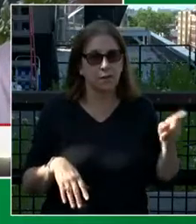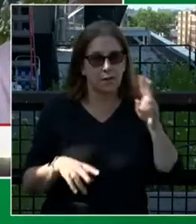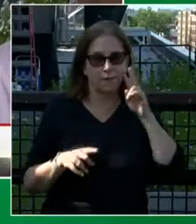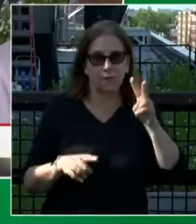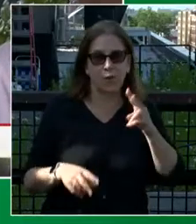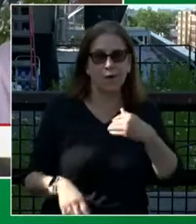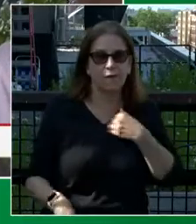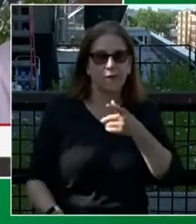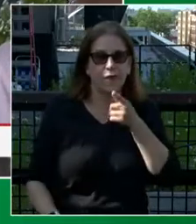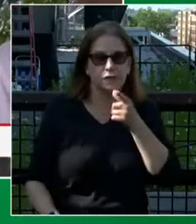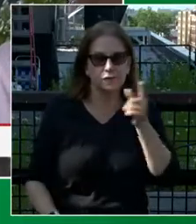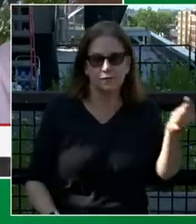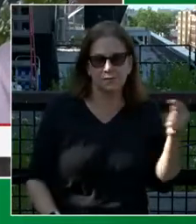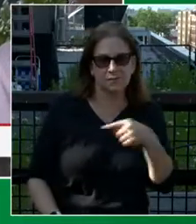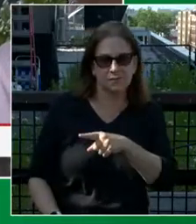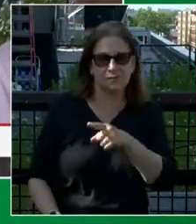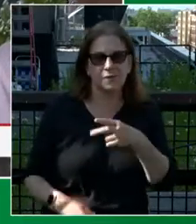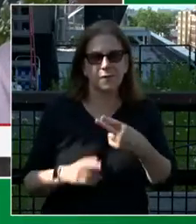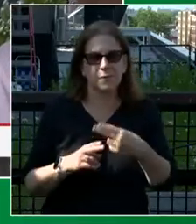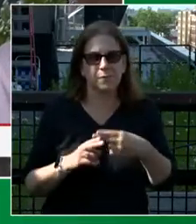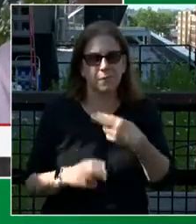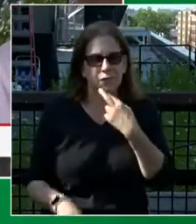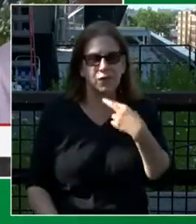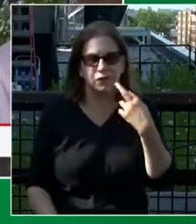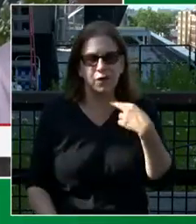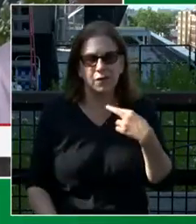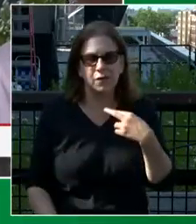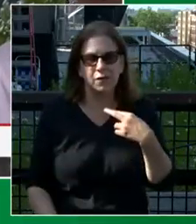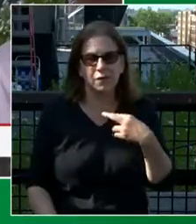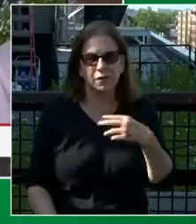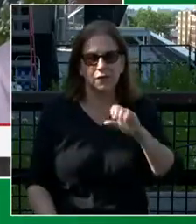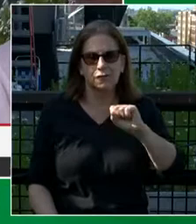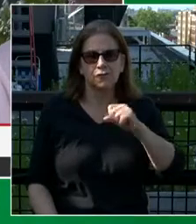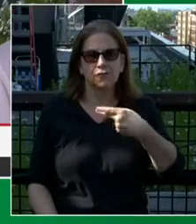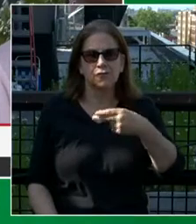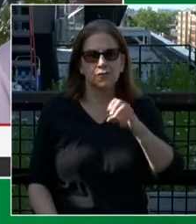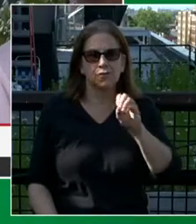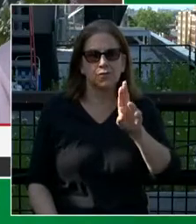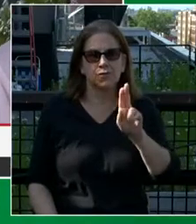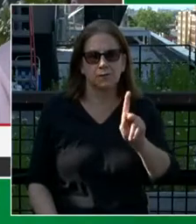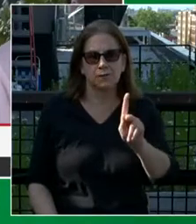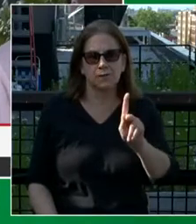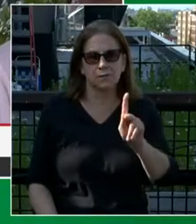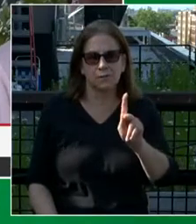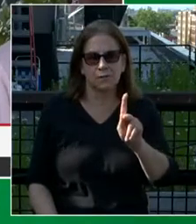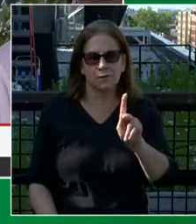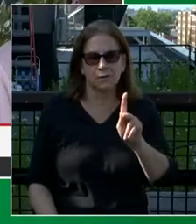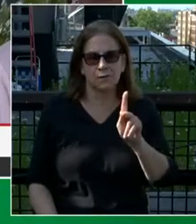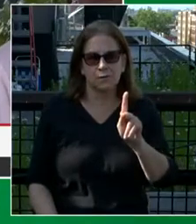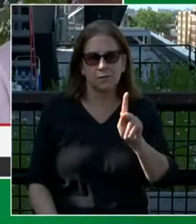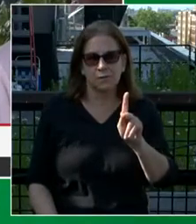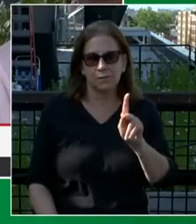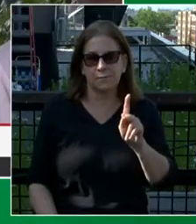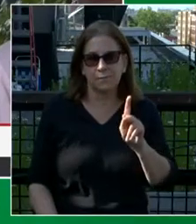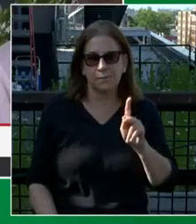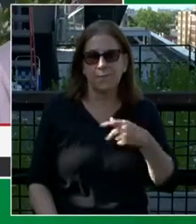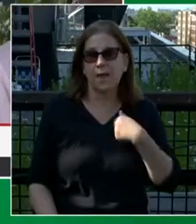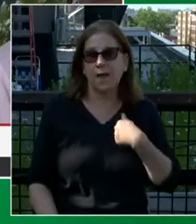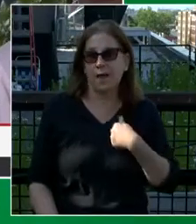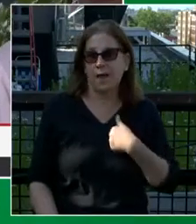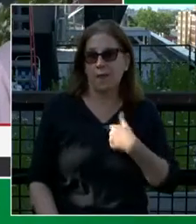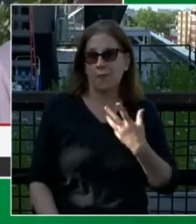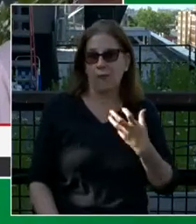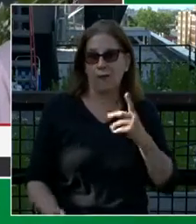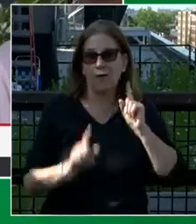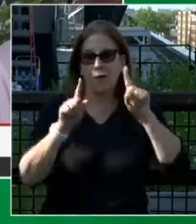excited about the downtown and what it has to offer and being back and having our gym at work and things like that. And going back to some of